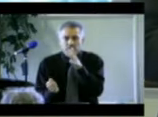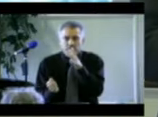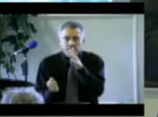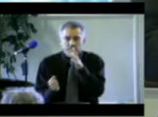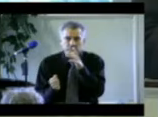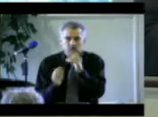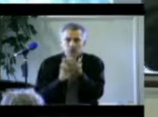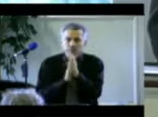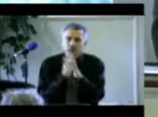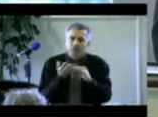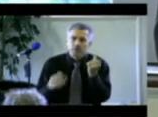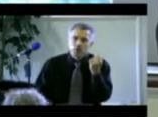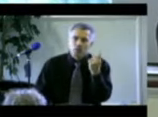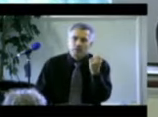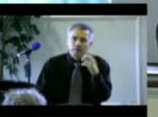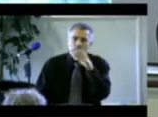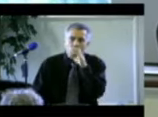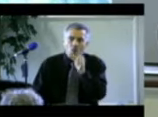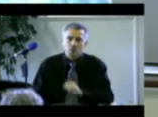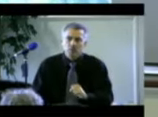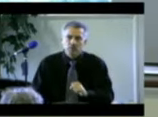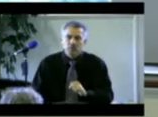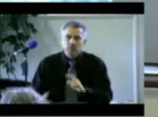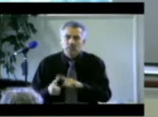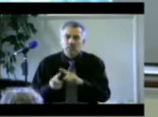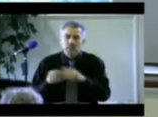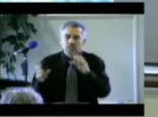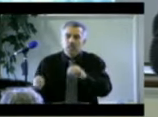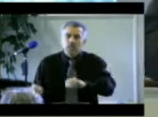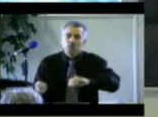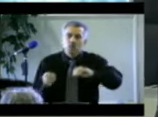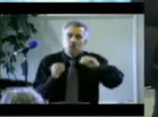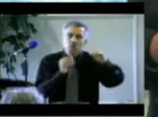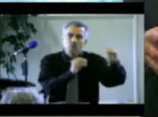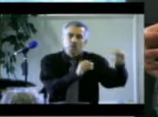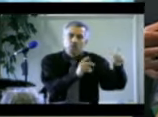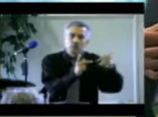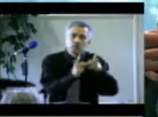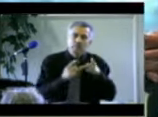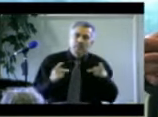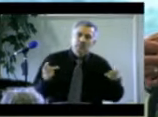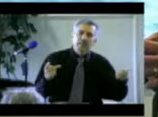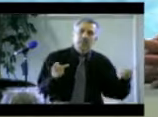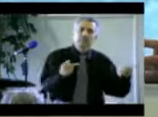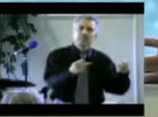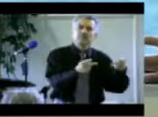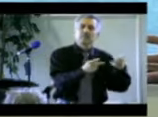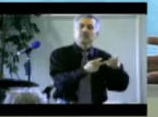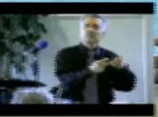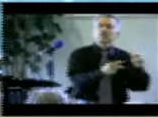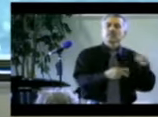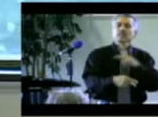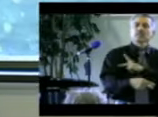to the palace, where his adopted mother, the princess of Egypt, is.